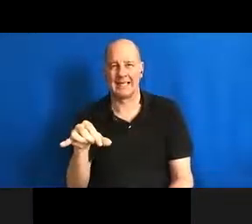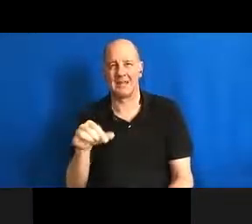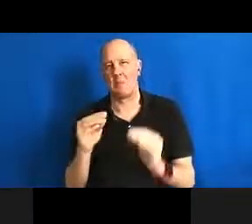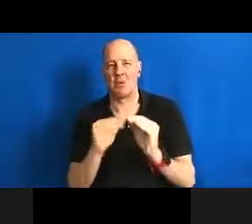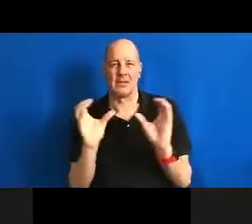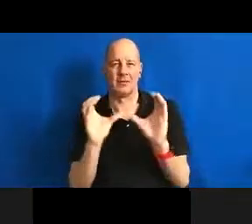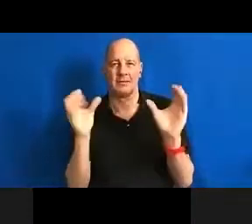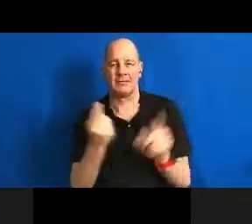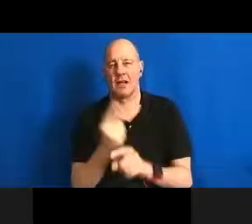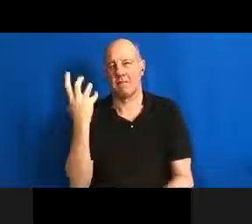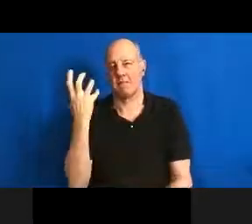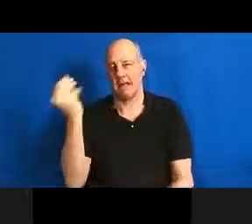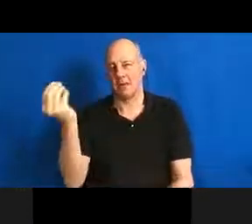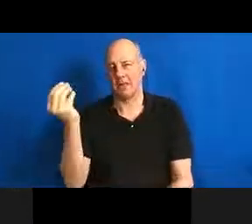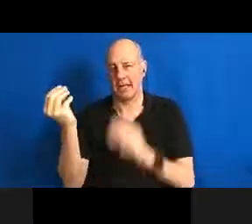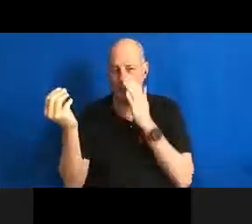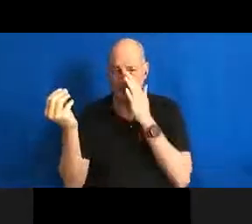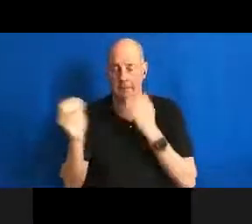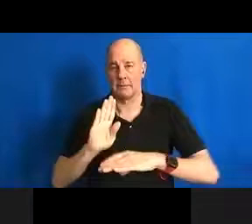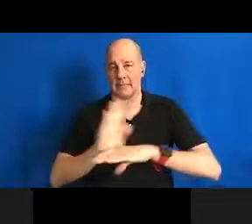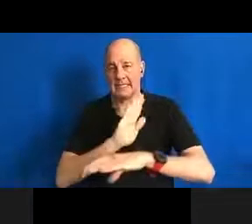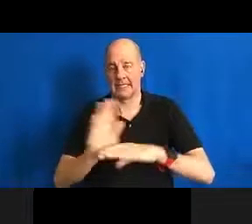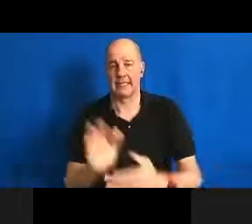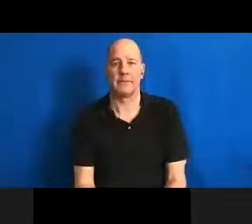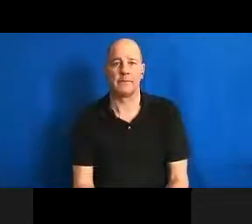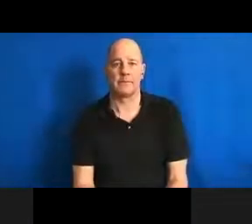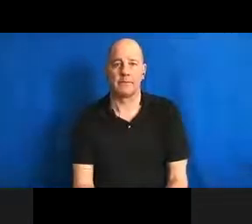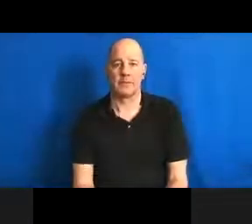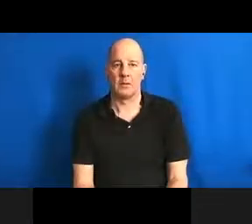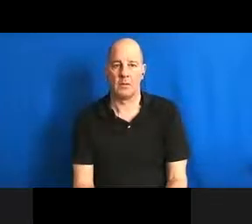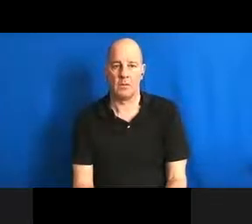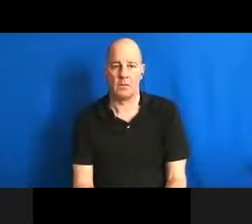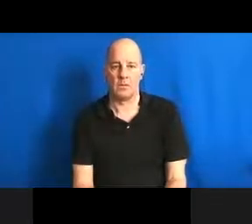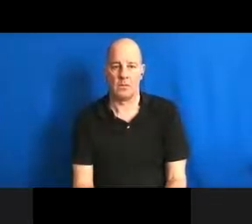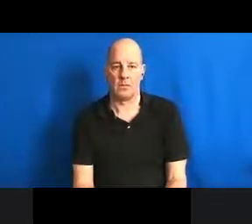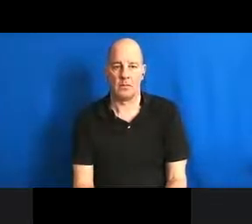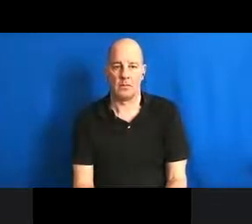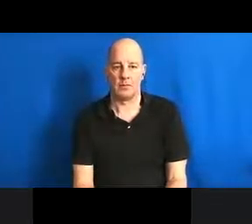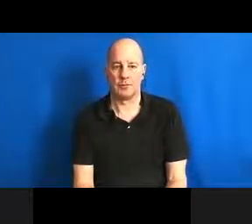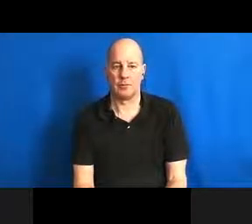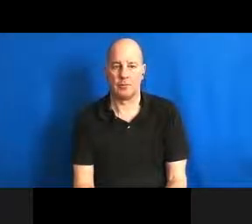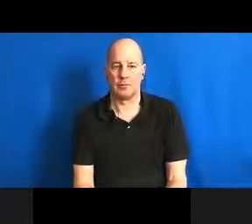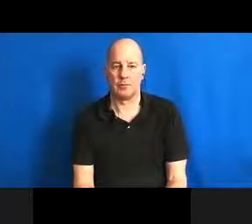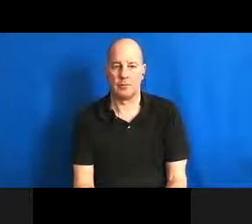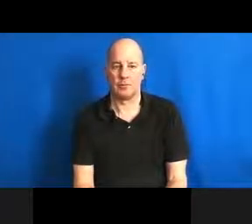outside business. So into the next slide.